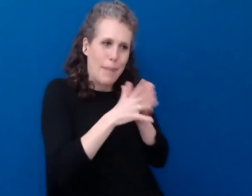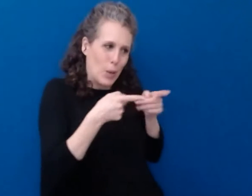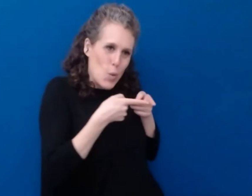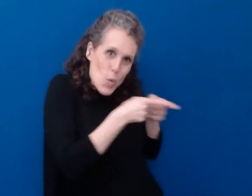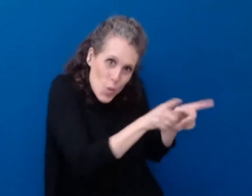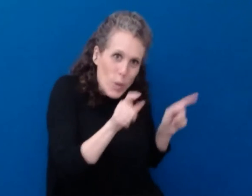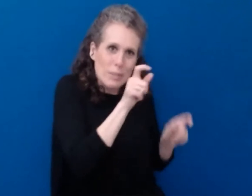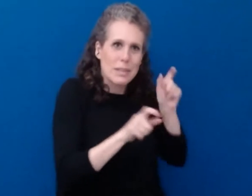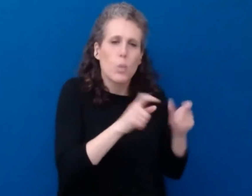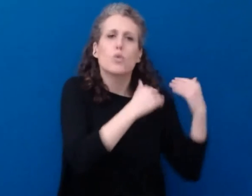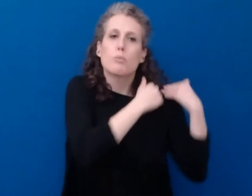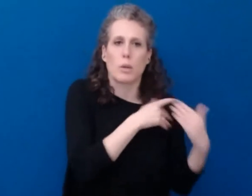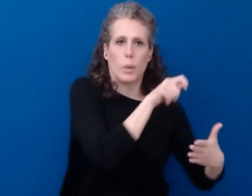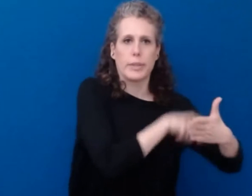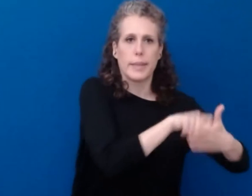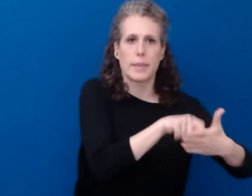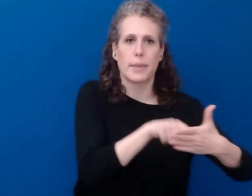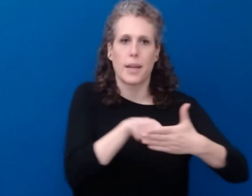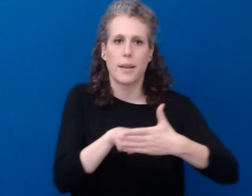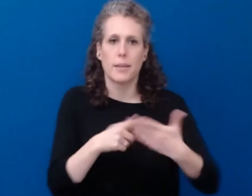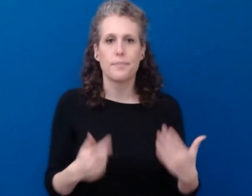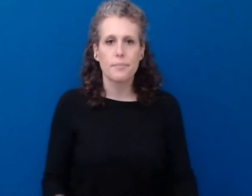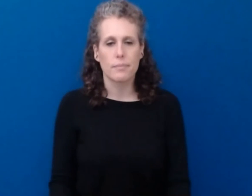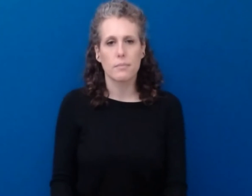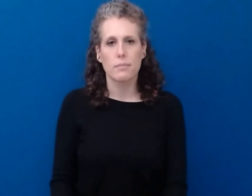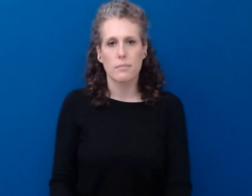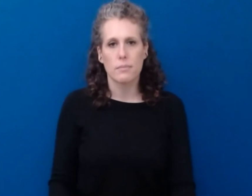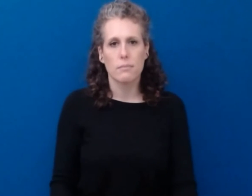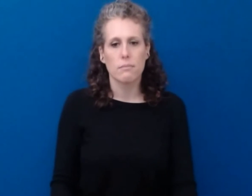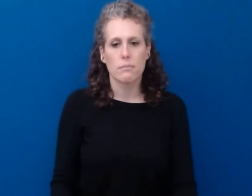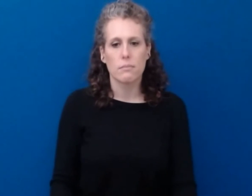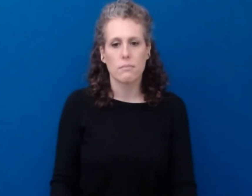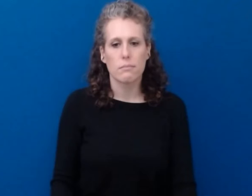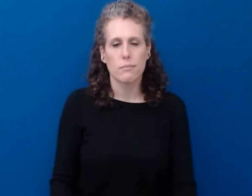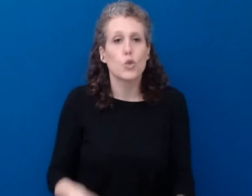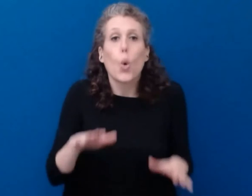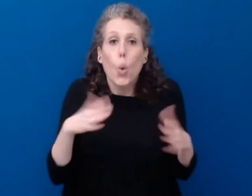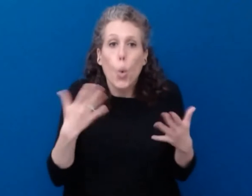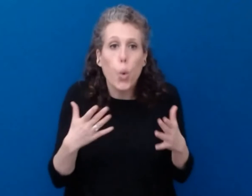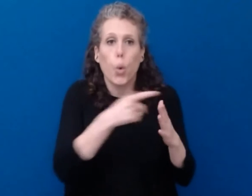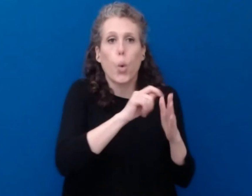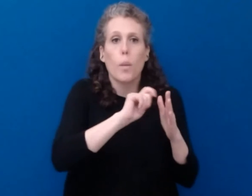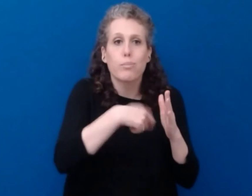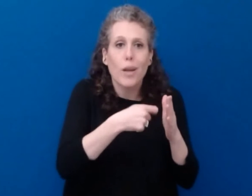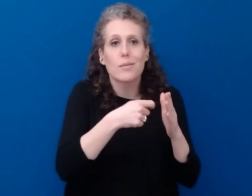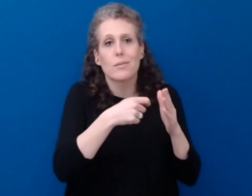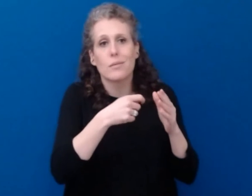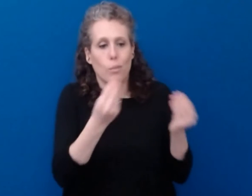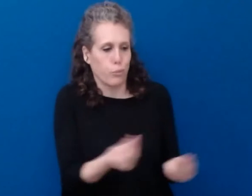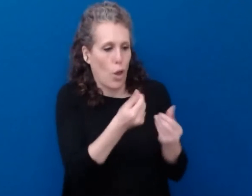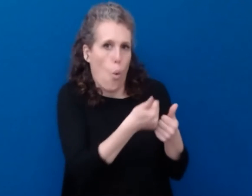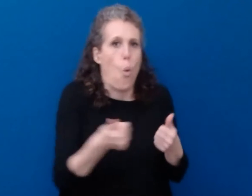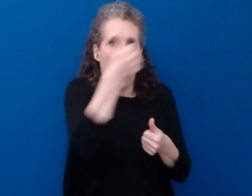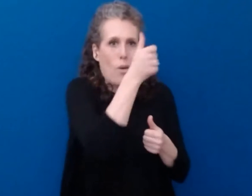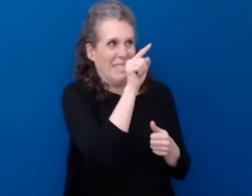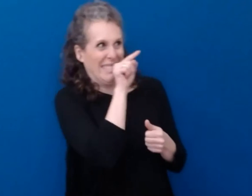with accessibility. So we need to educate the product owners and the procurers.